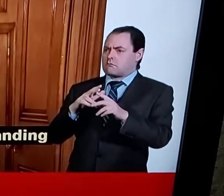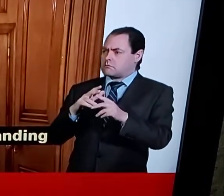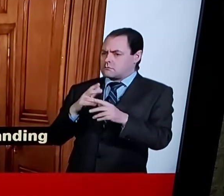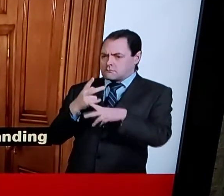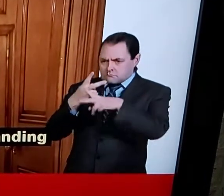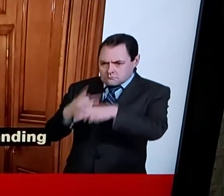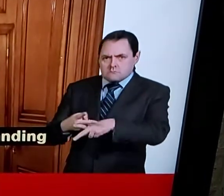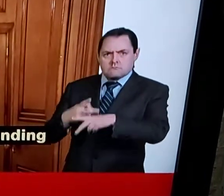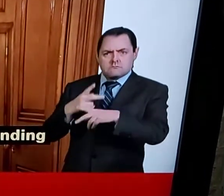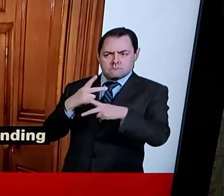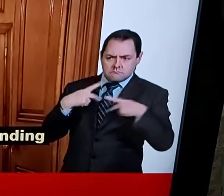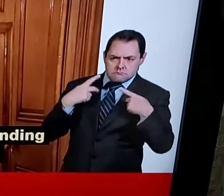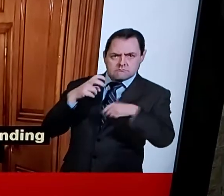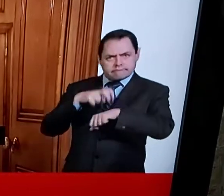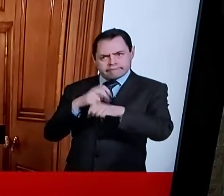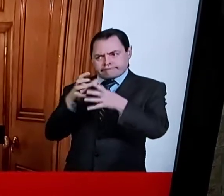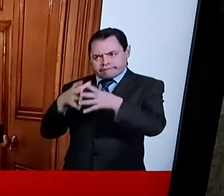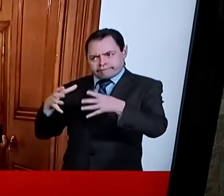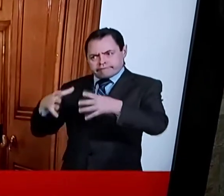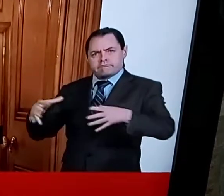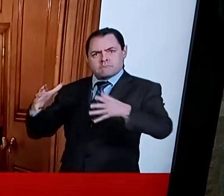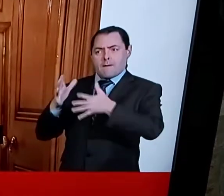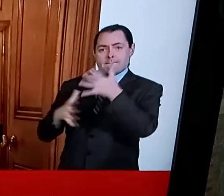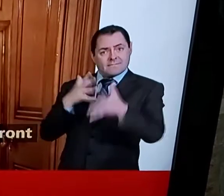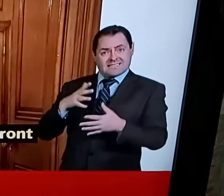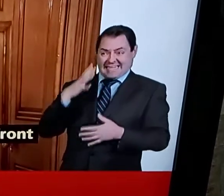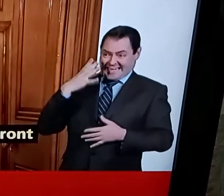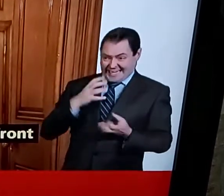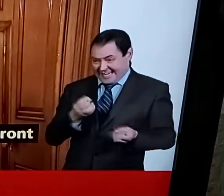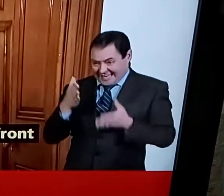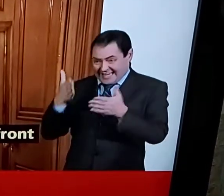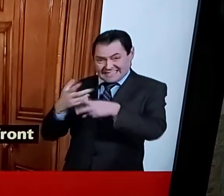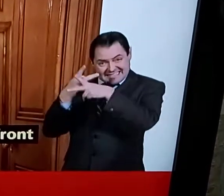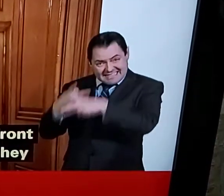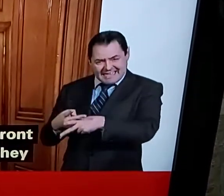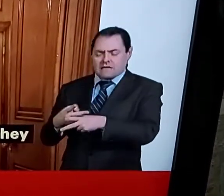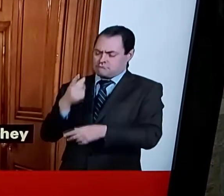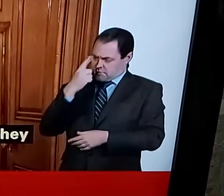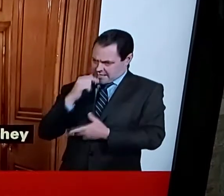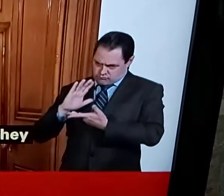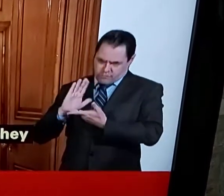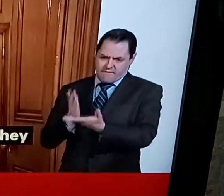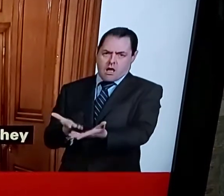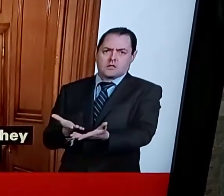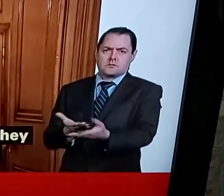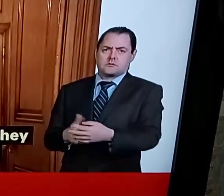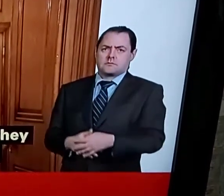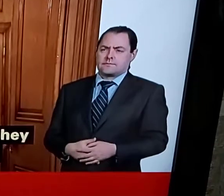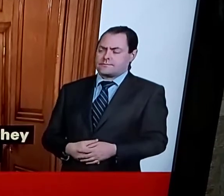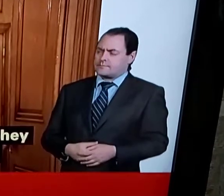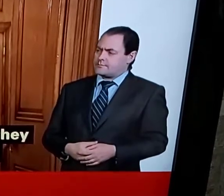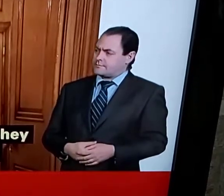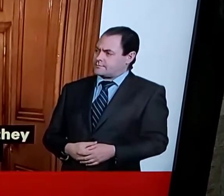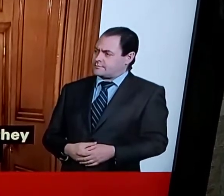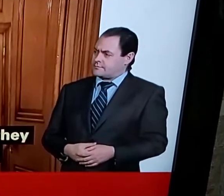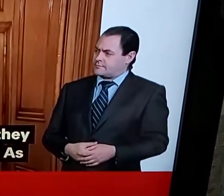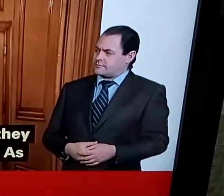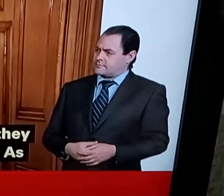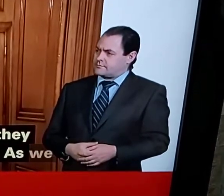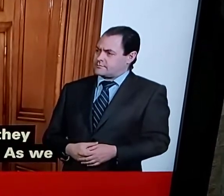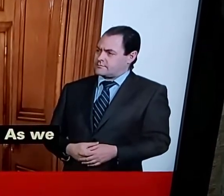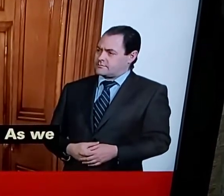people have the care they need when they need it most. As we've consistently said, we're instructing people to